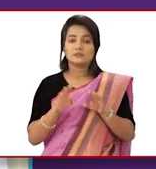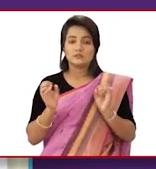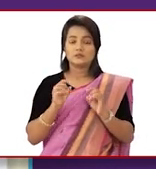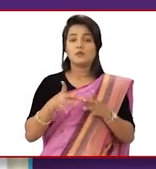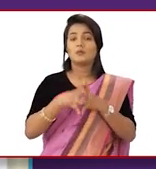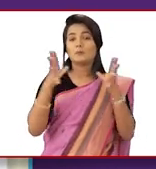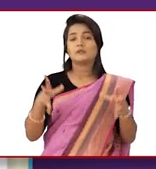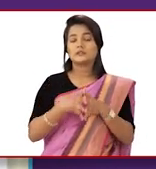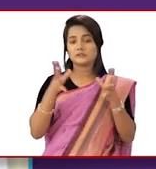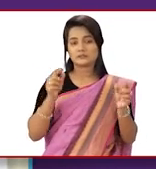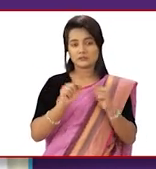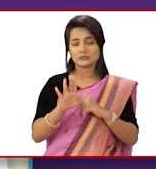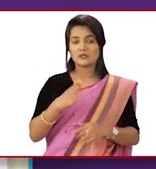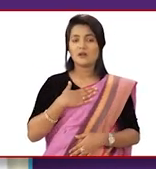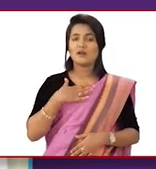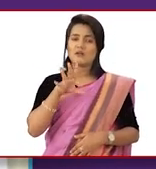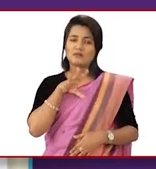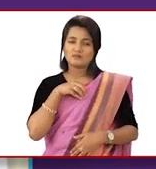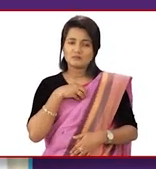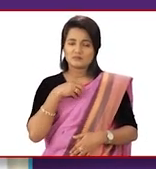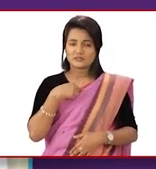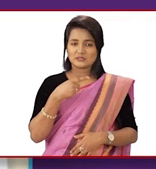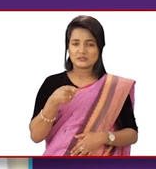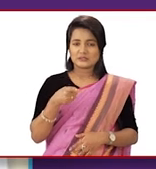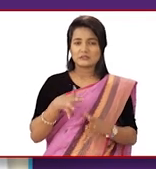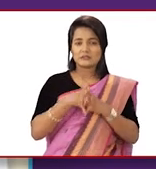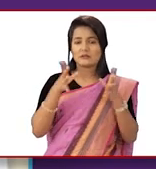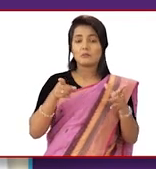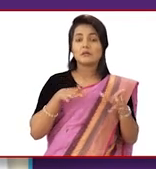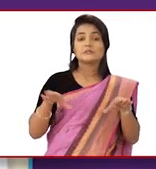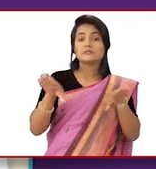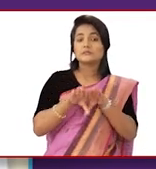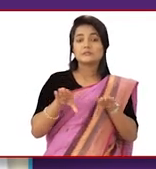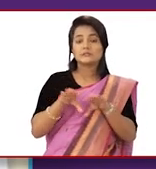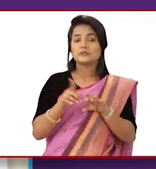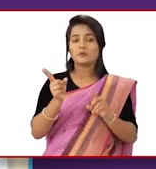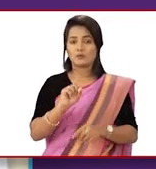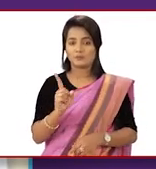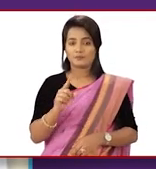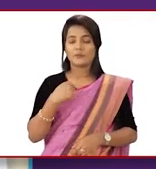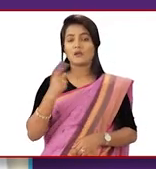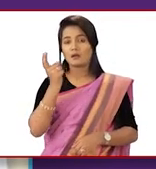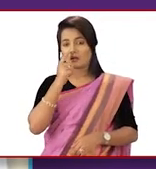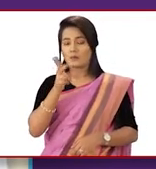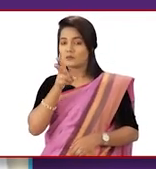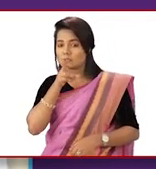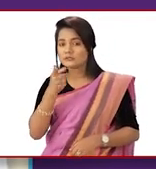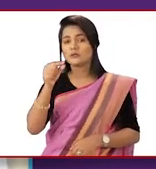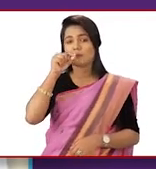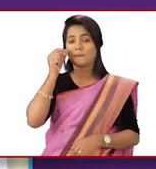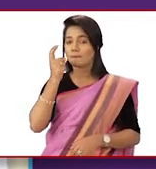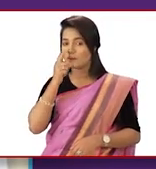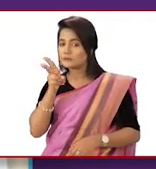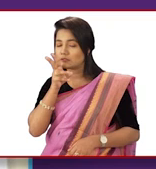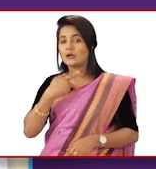lot of things. So I felt that the same should not happen to anyone, not to my mother, not to my sister, not to